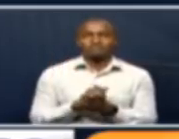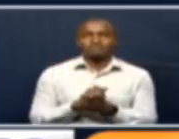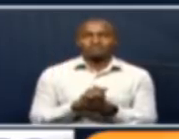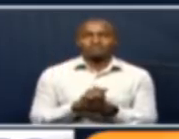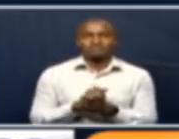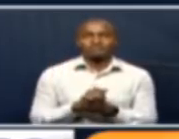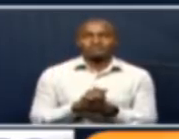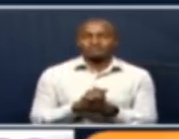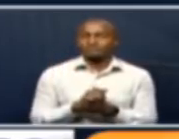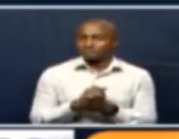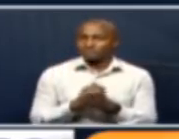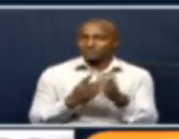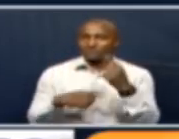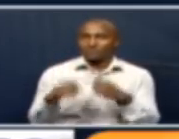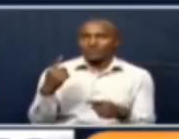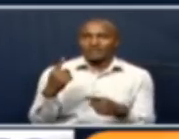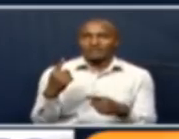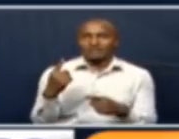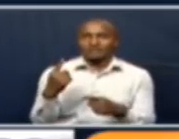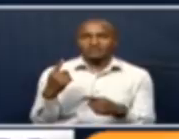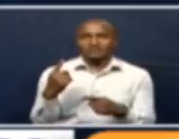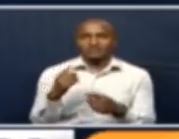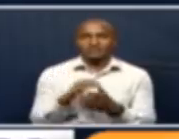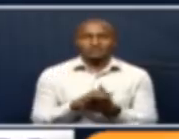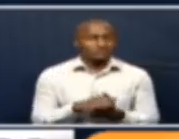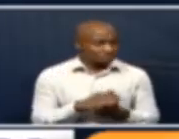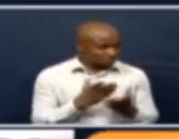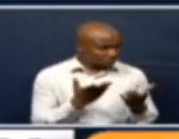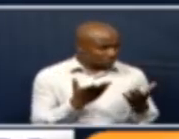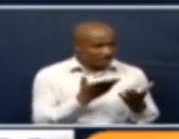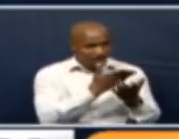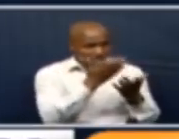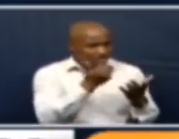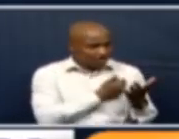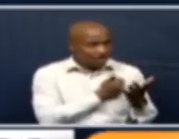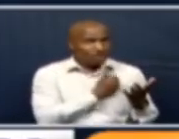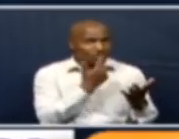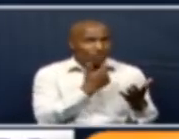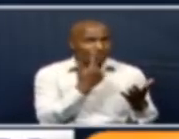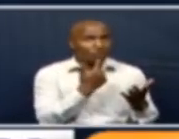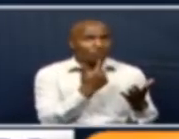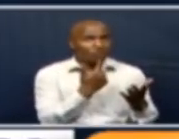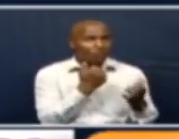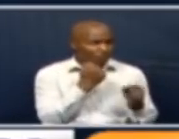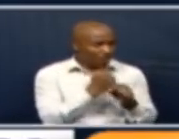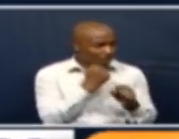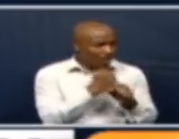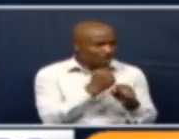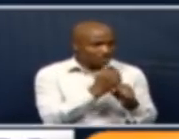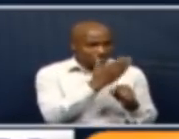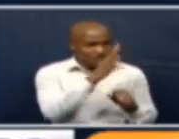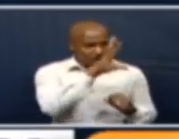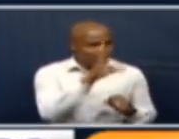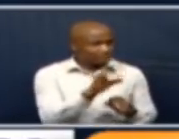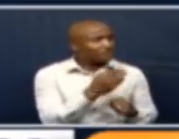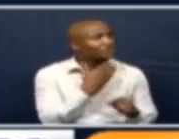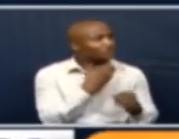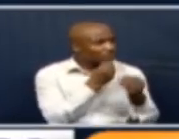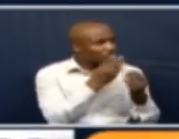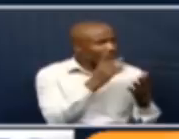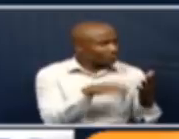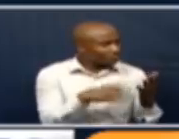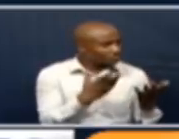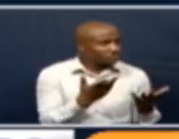to make it to the top in my career. And any message for all the young girls who are actually watching this live in Africa? Do you have any message for